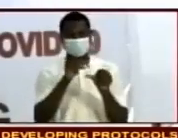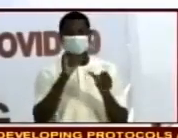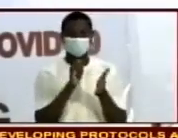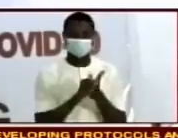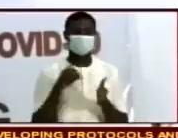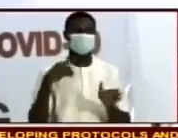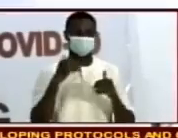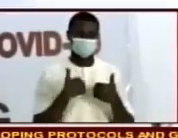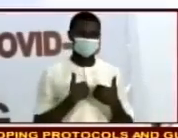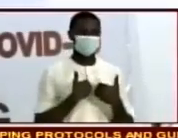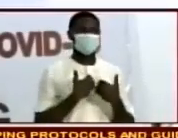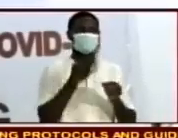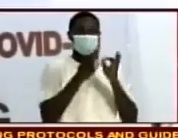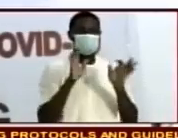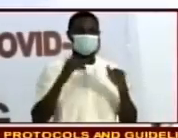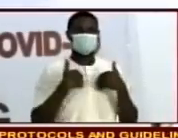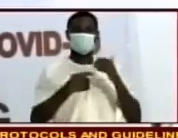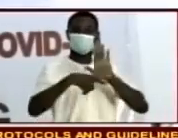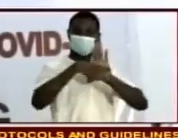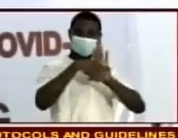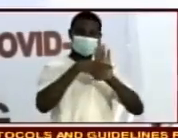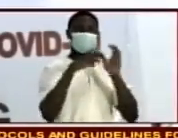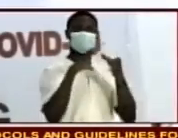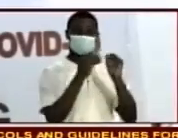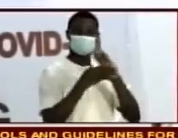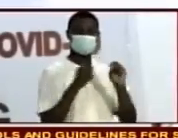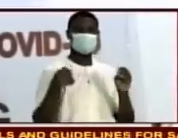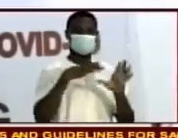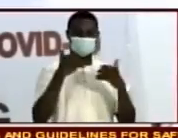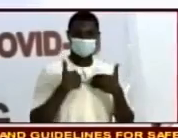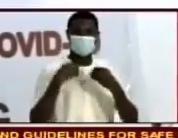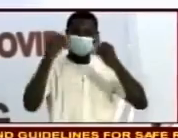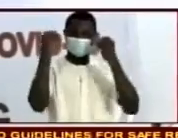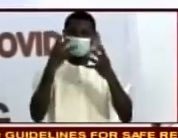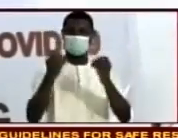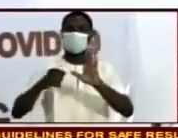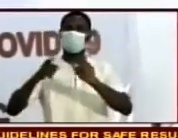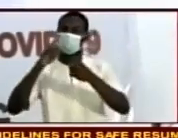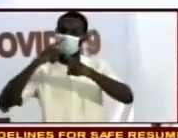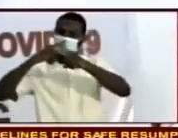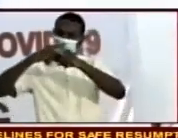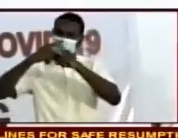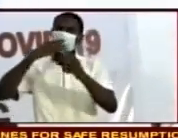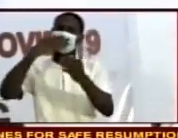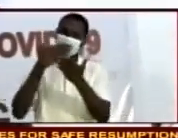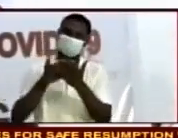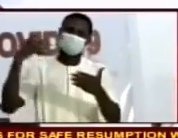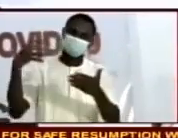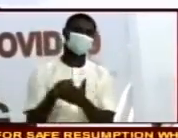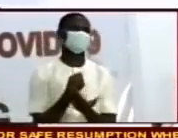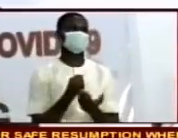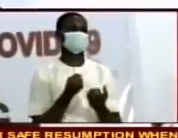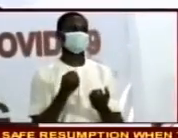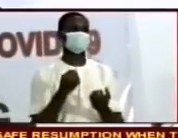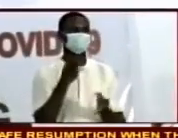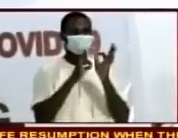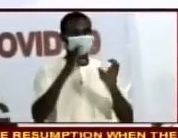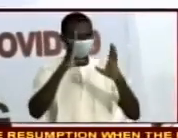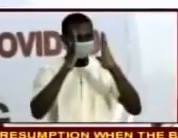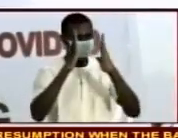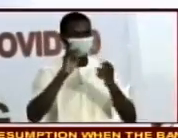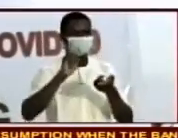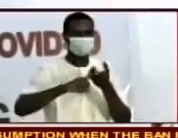untold stories, 80%, 90% of work that is going on. And you hear from the testimonies of those that have left the